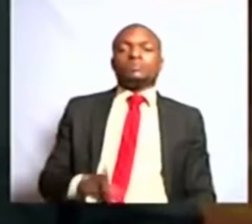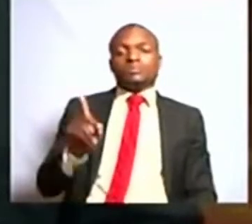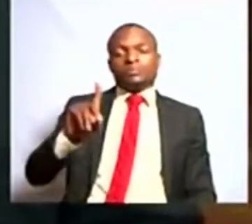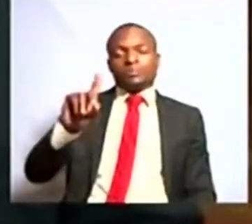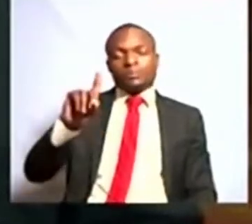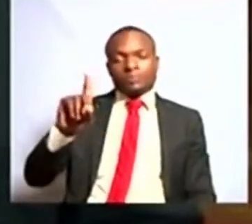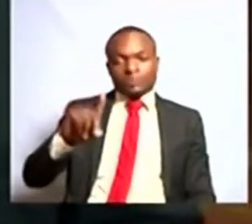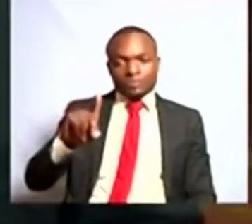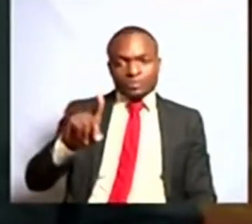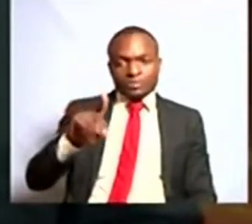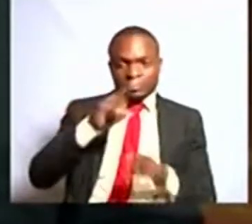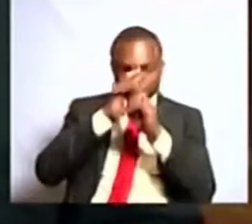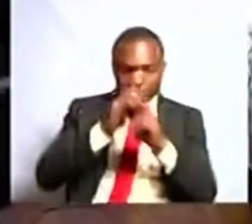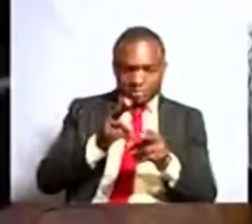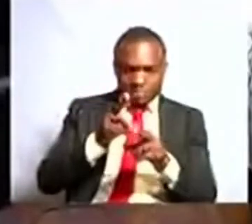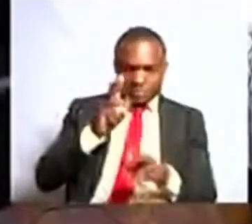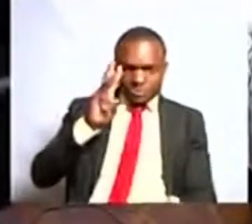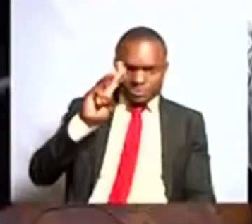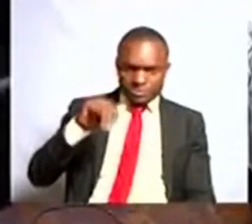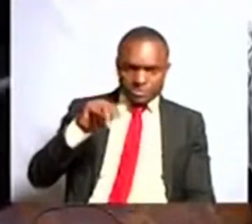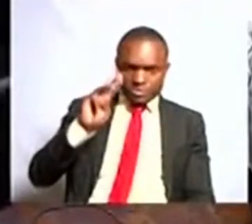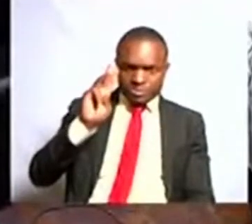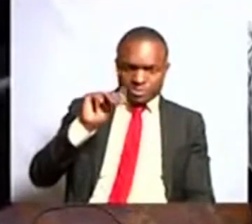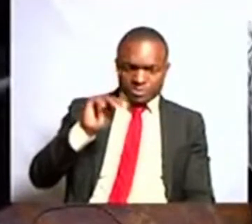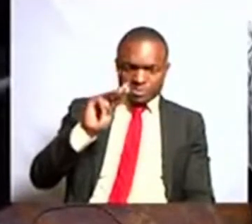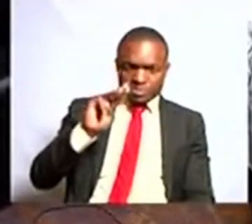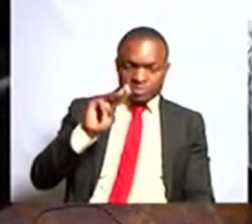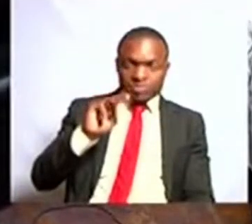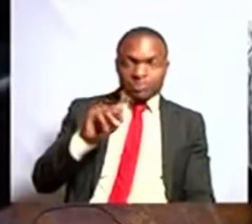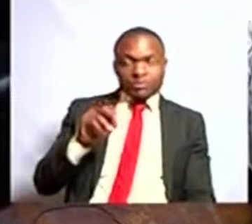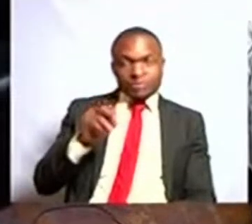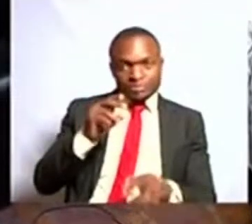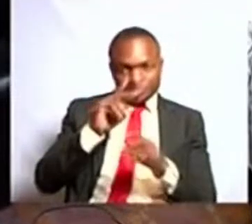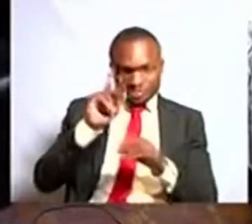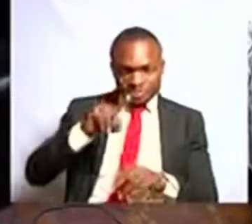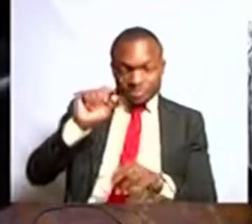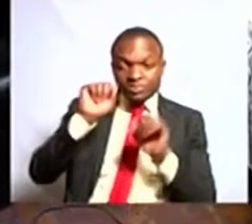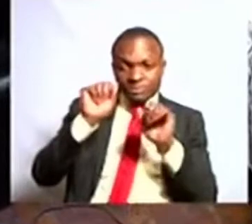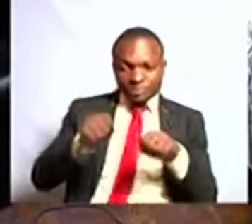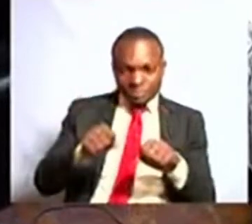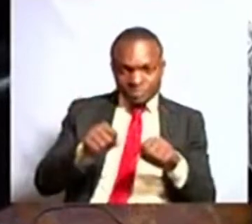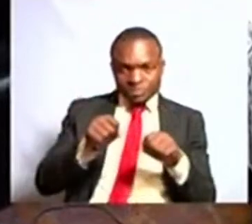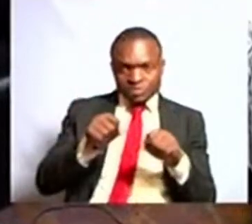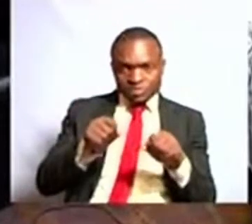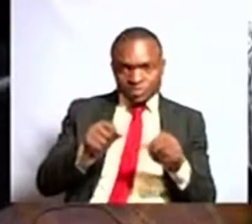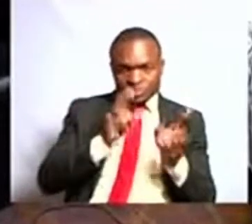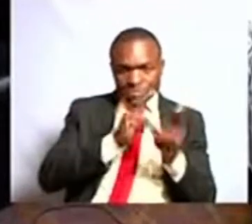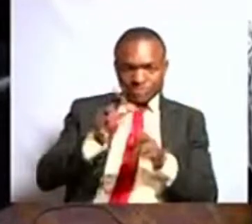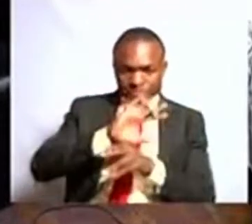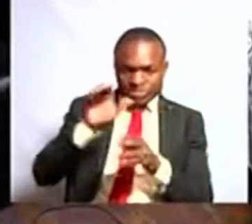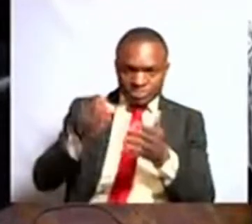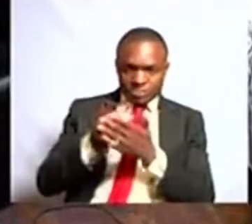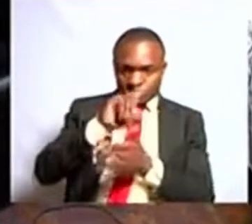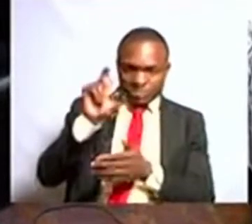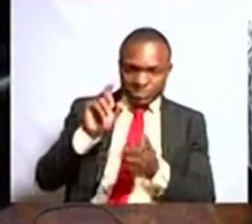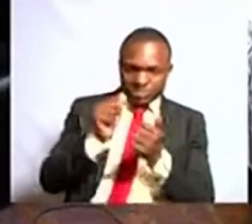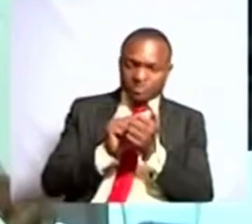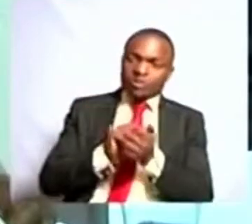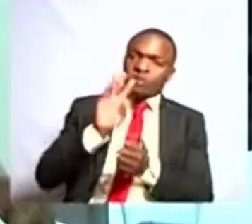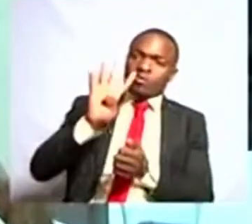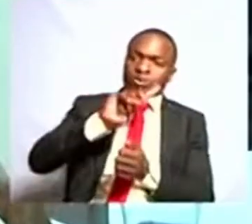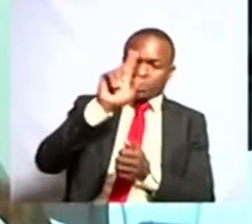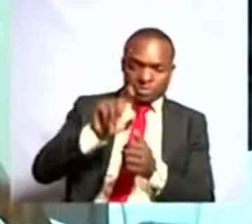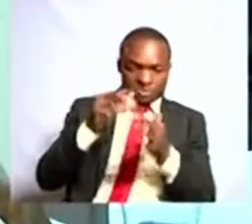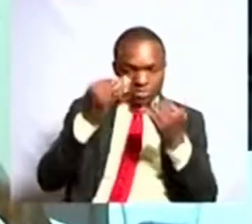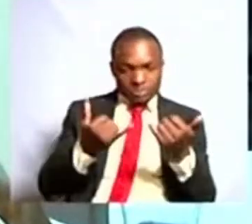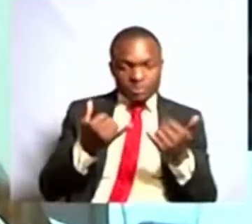PS, you can, Honorable Mumba, you have something to say? Okay. PS, you can take up all those questions now. There are about 4 questions now.